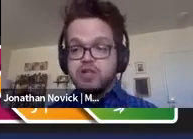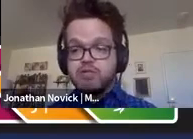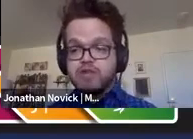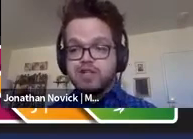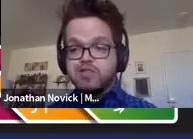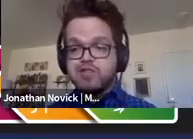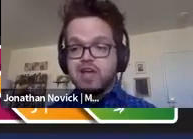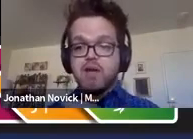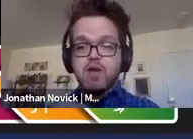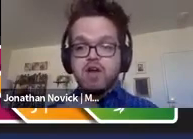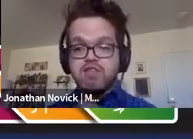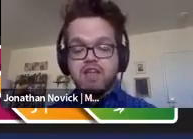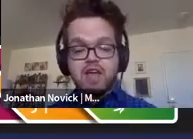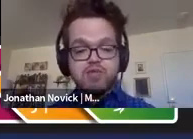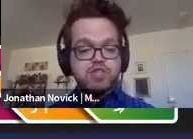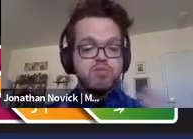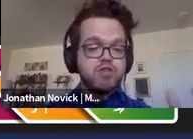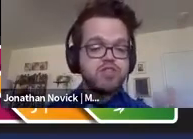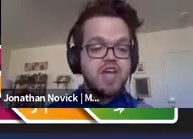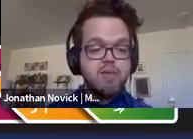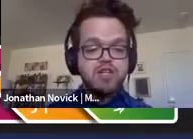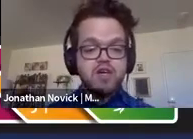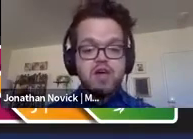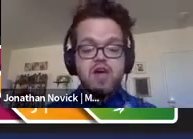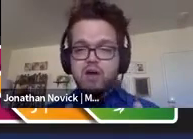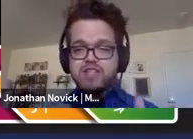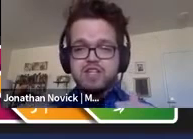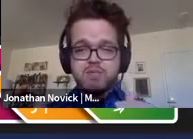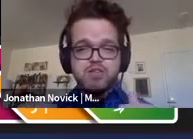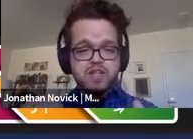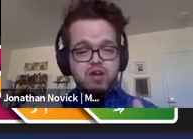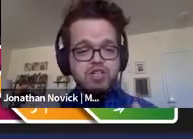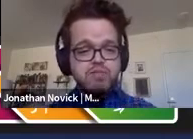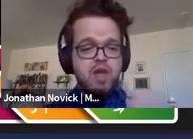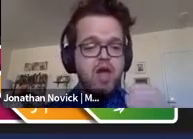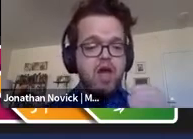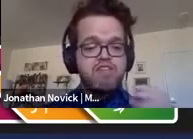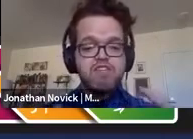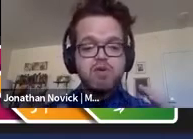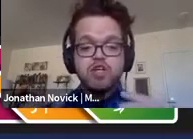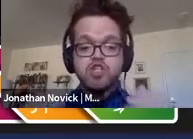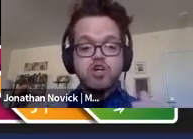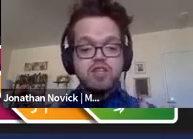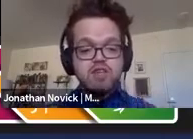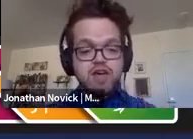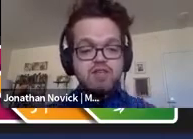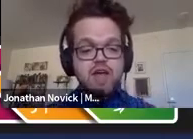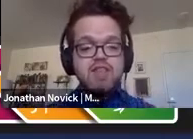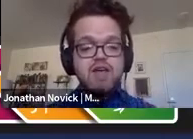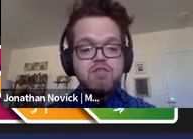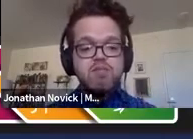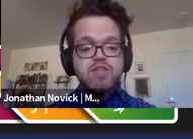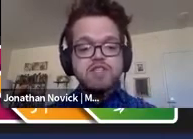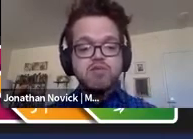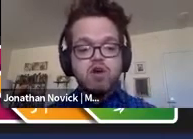accessibility professionals like American Sign Language interpreters and captioning, how to set up your technology, accessibility during the event,